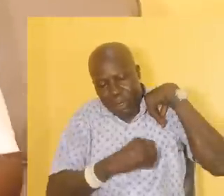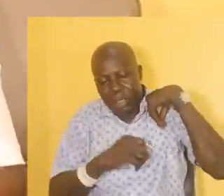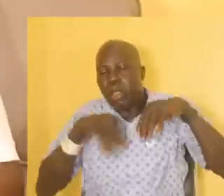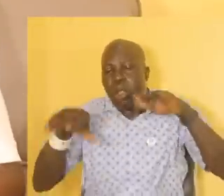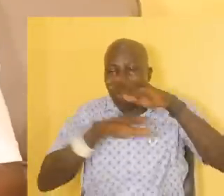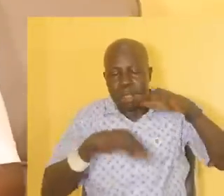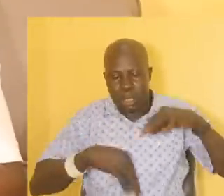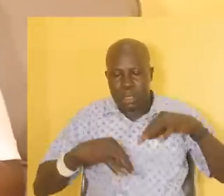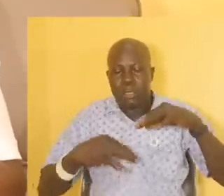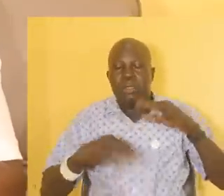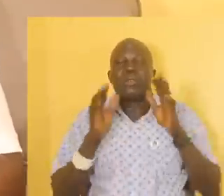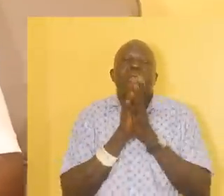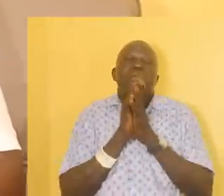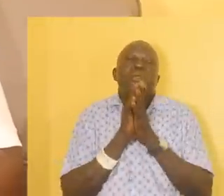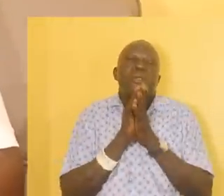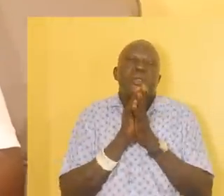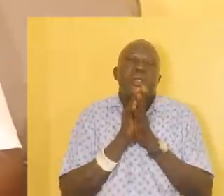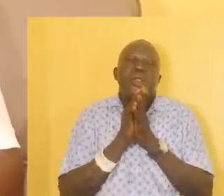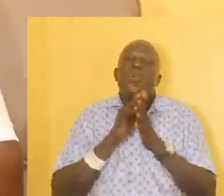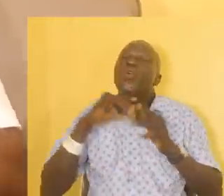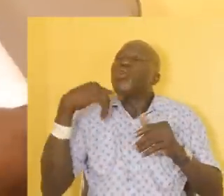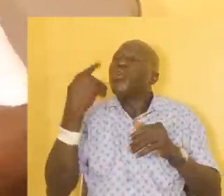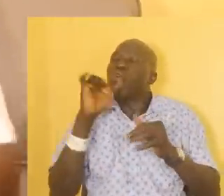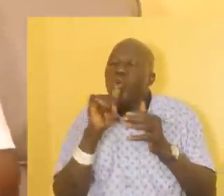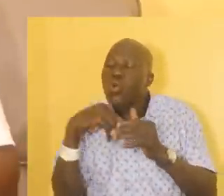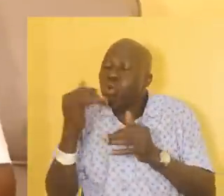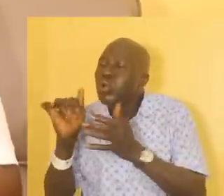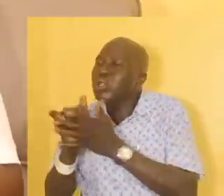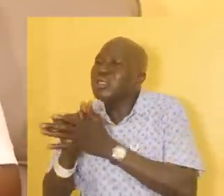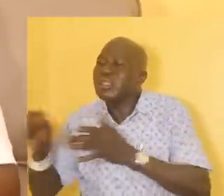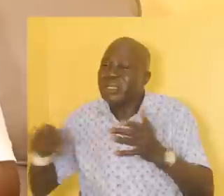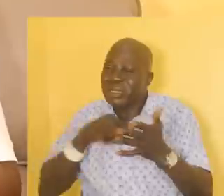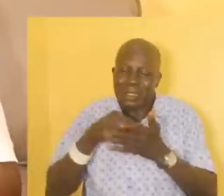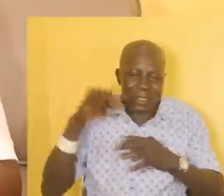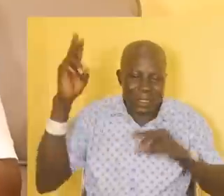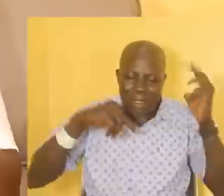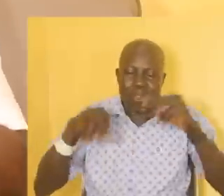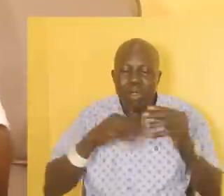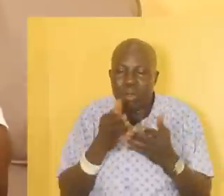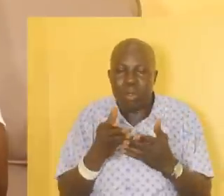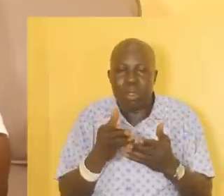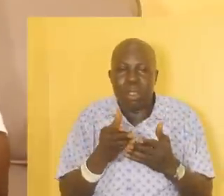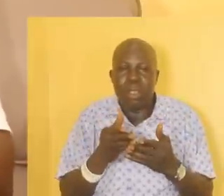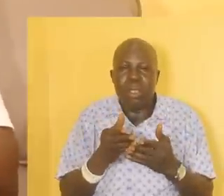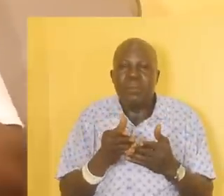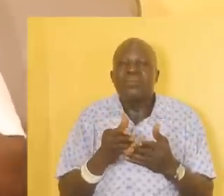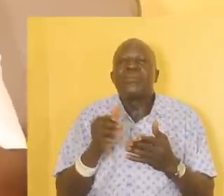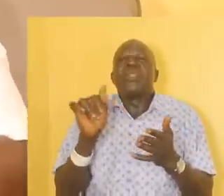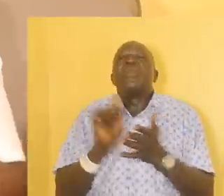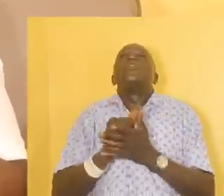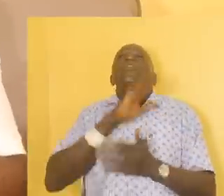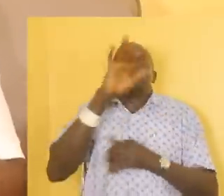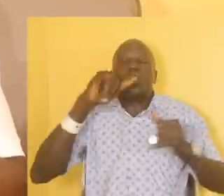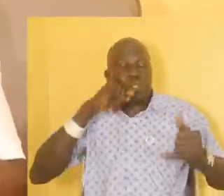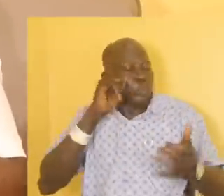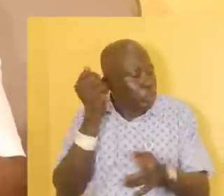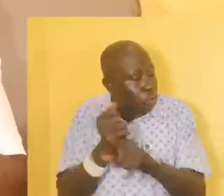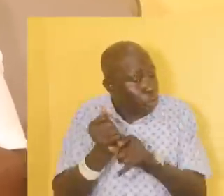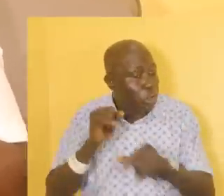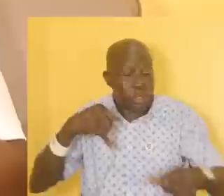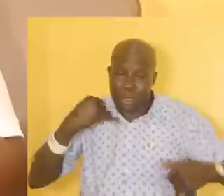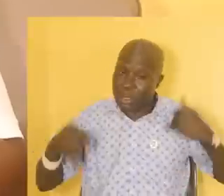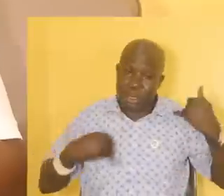are drumming under the clothes. And this flame that is coming up, you are just seeing